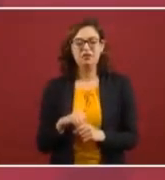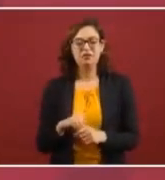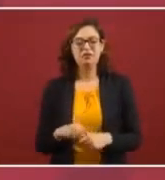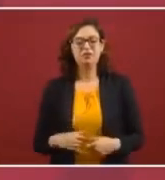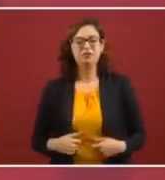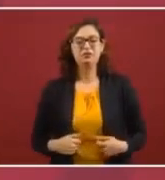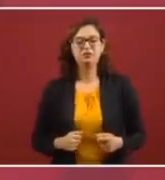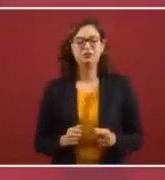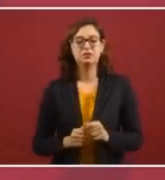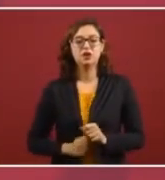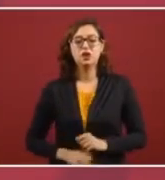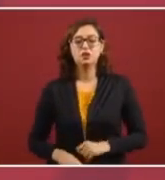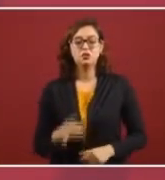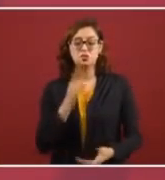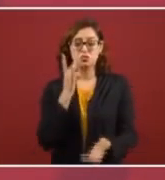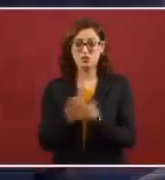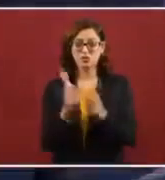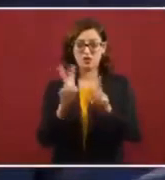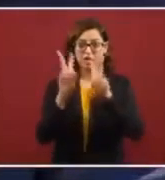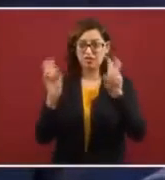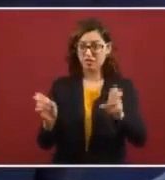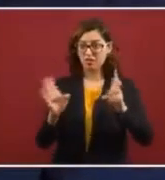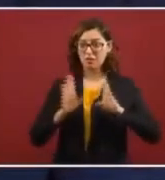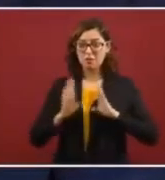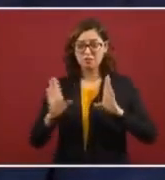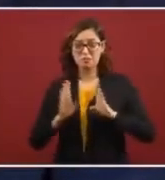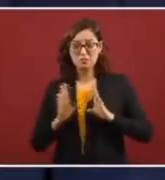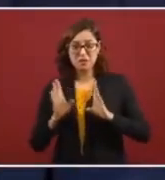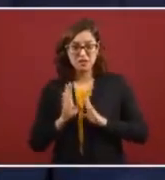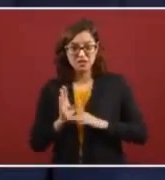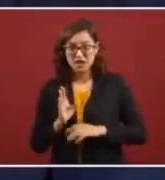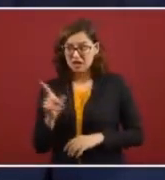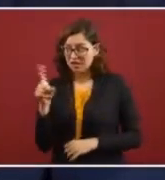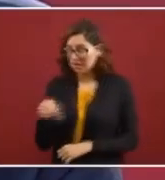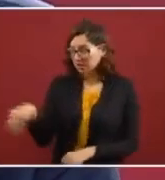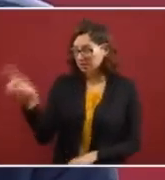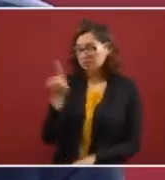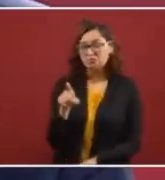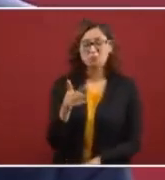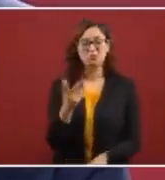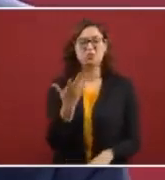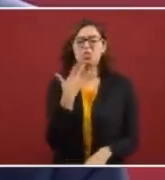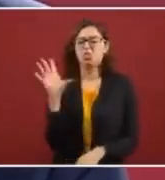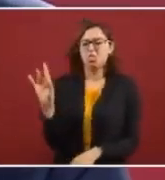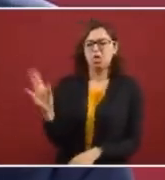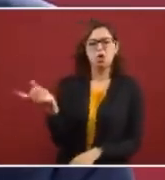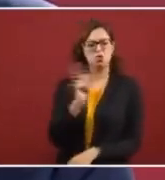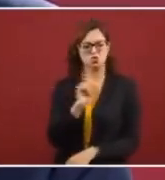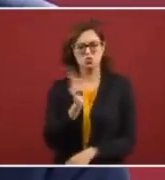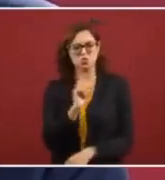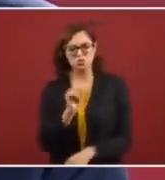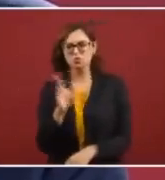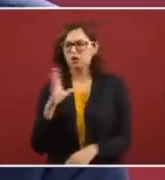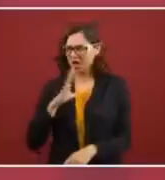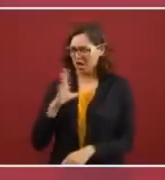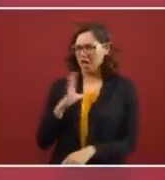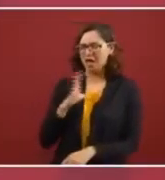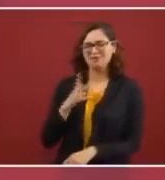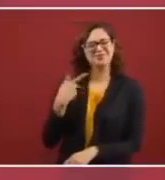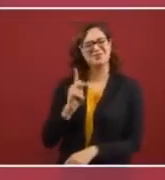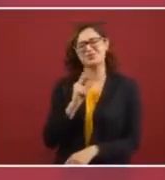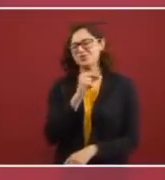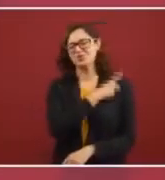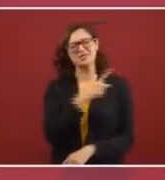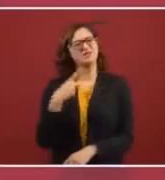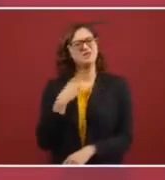matter militar, of the military, es which is no which is not usar. Just the little, but we no don't want to use usar. It.